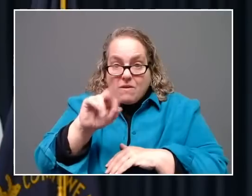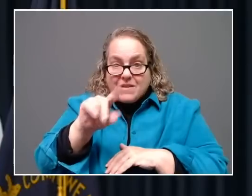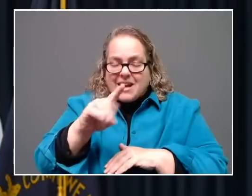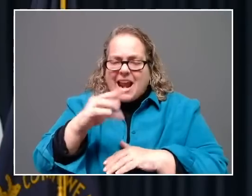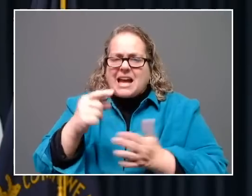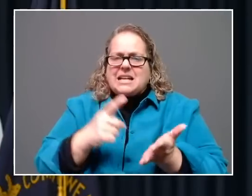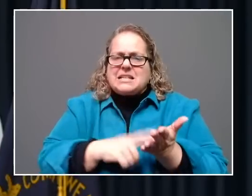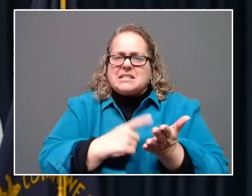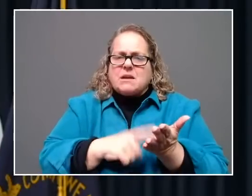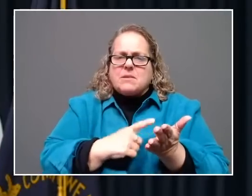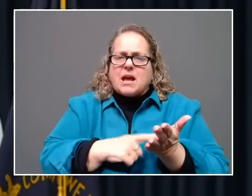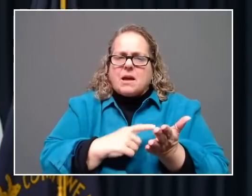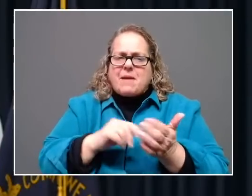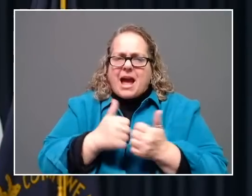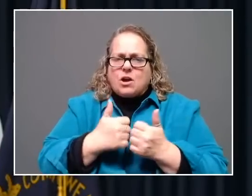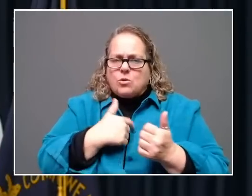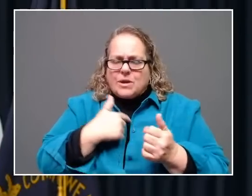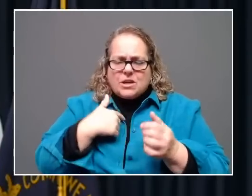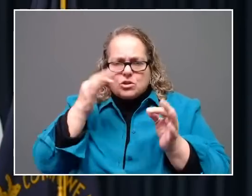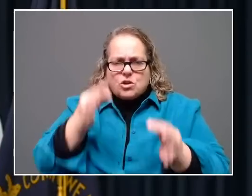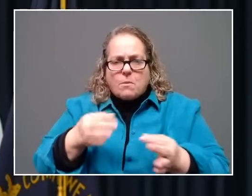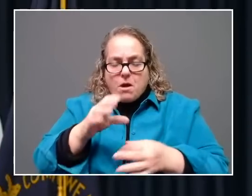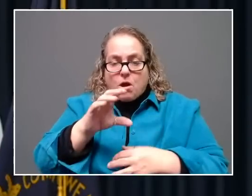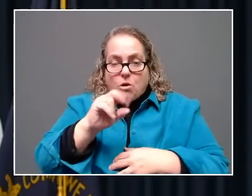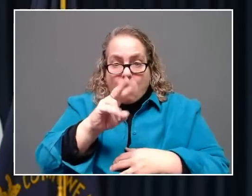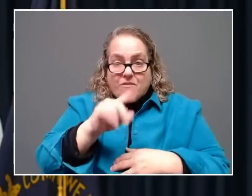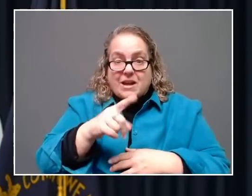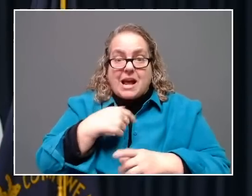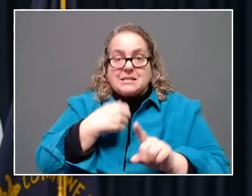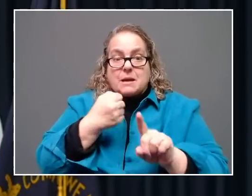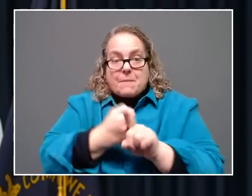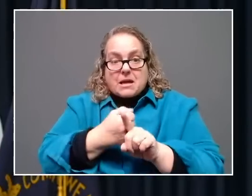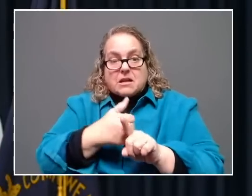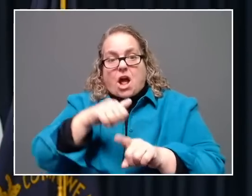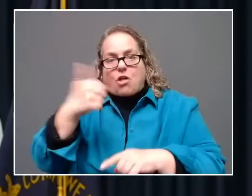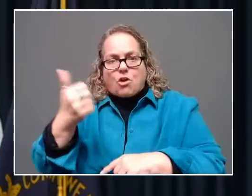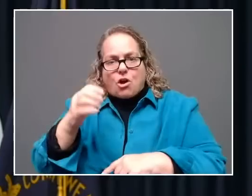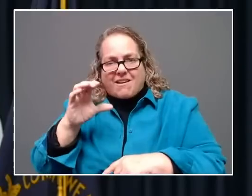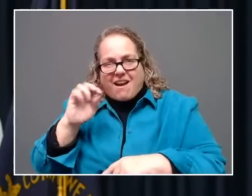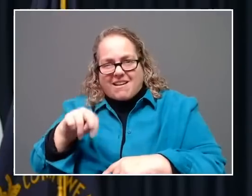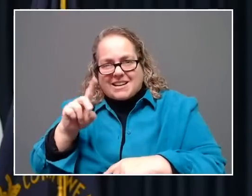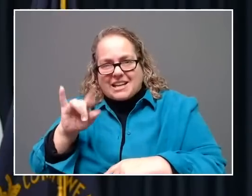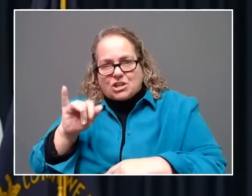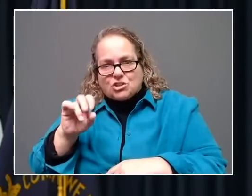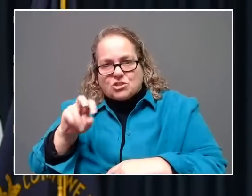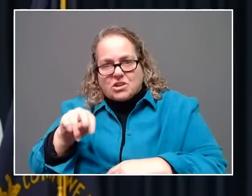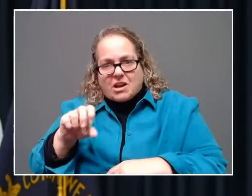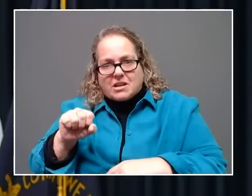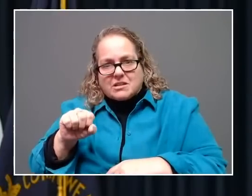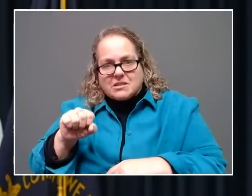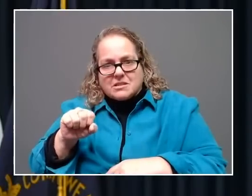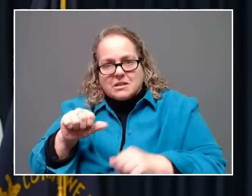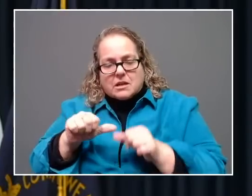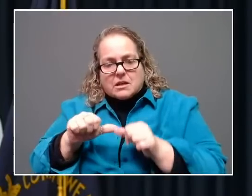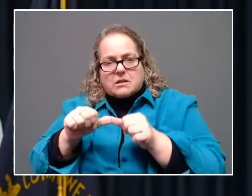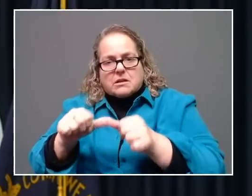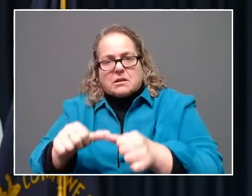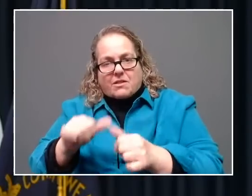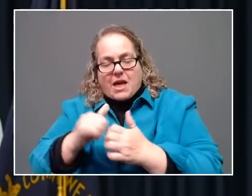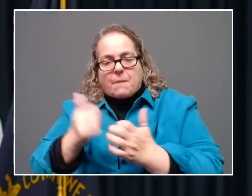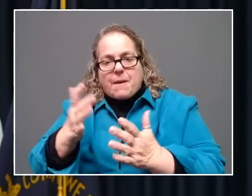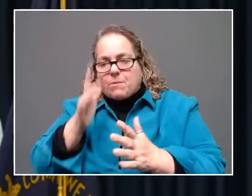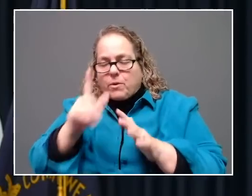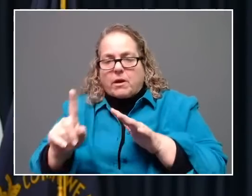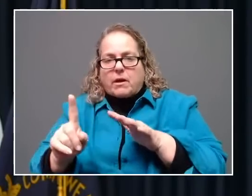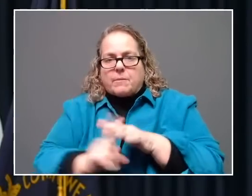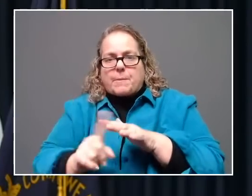we determine that COVID has impacted other conditions, right, that may come about at a later point